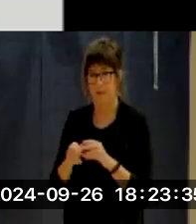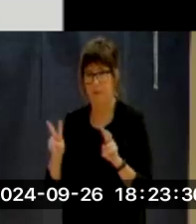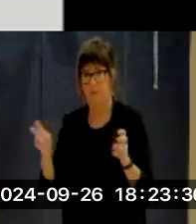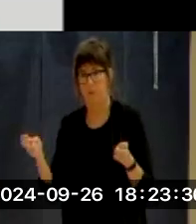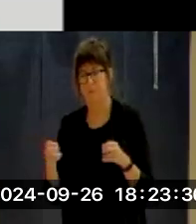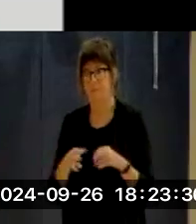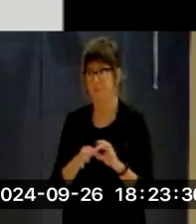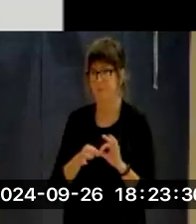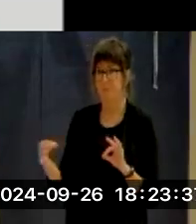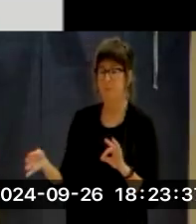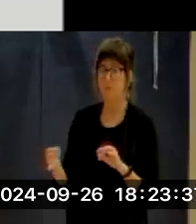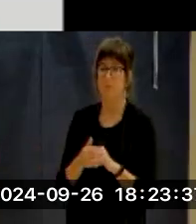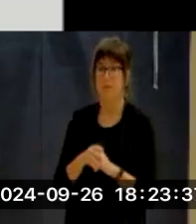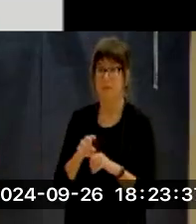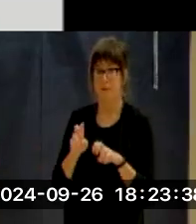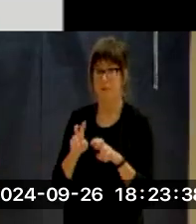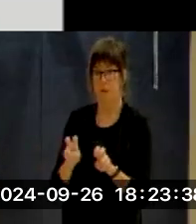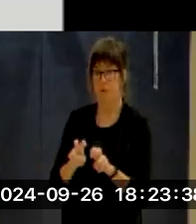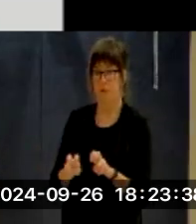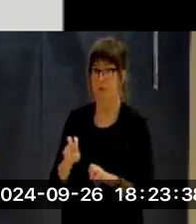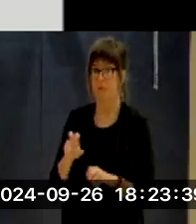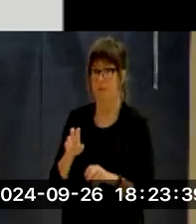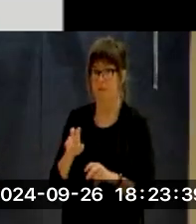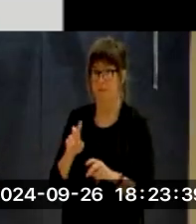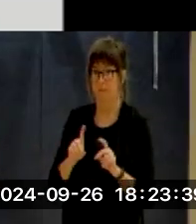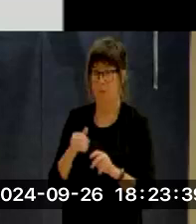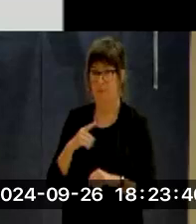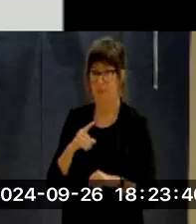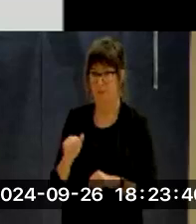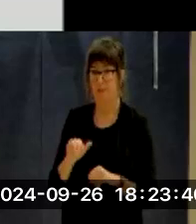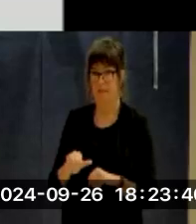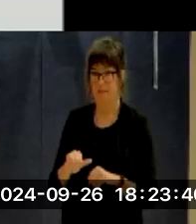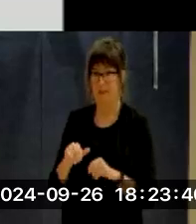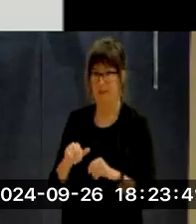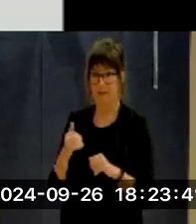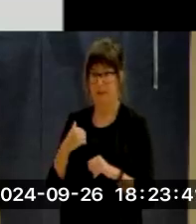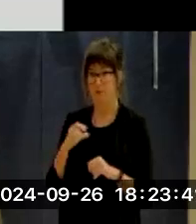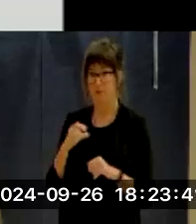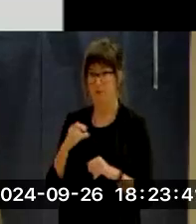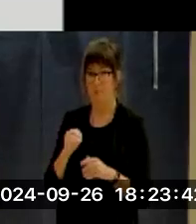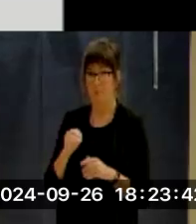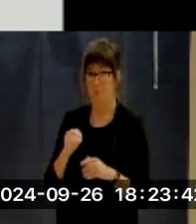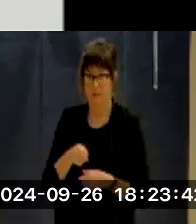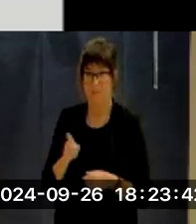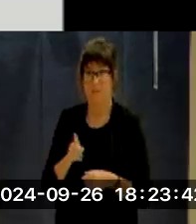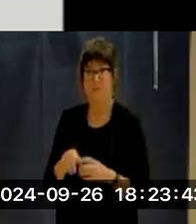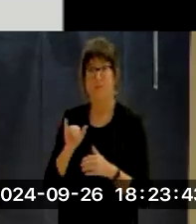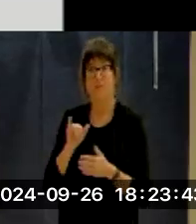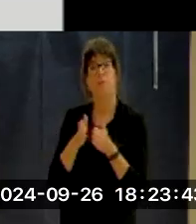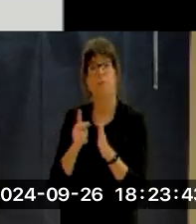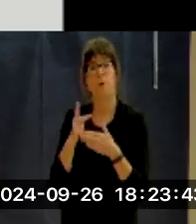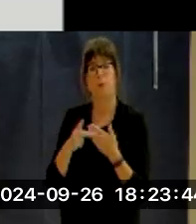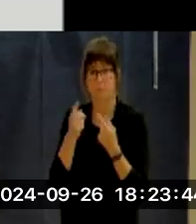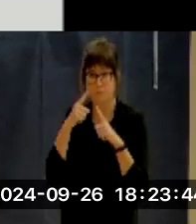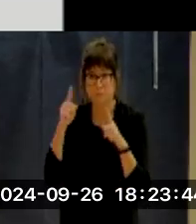In evaluating the Crime Victims with Disabilities Initiative, the university report found that, quote, overall, the program was successful